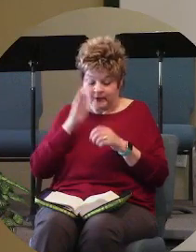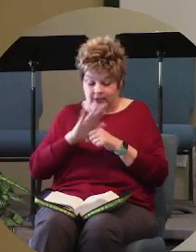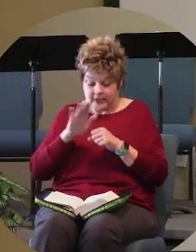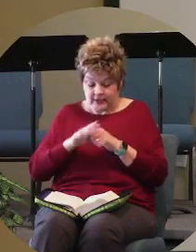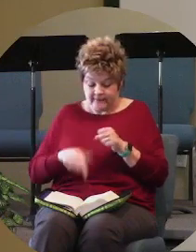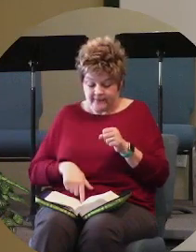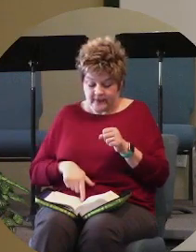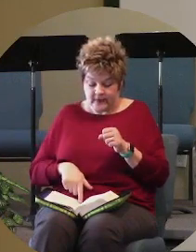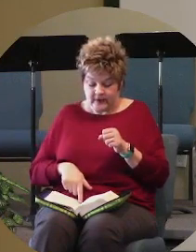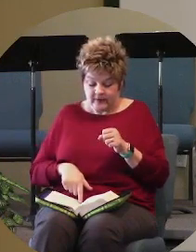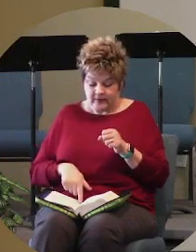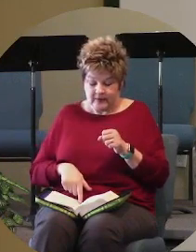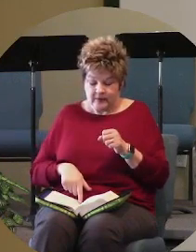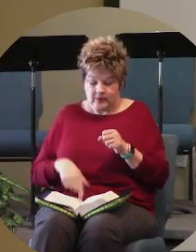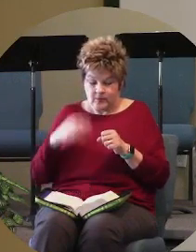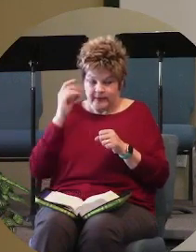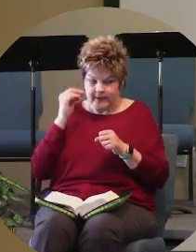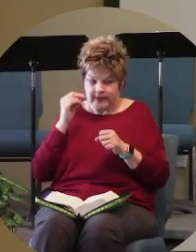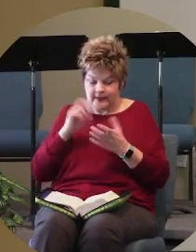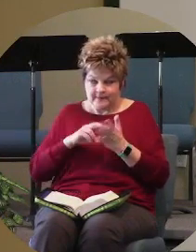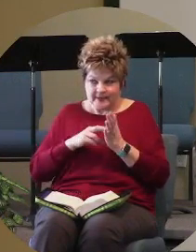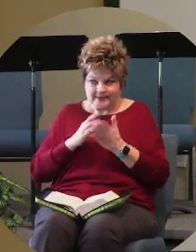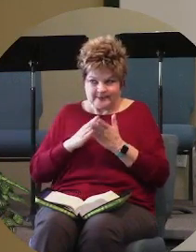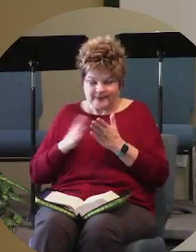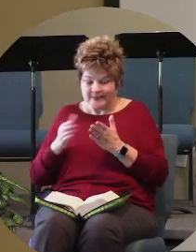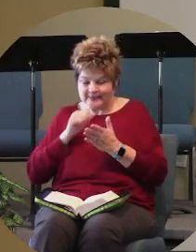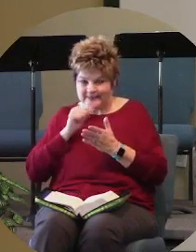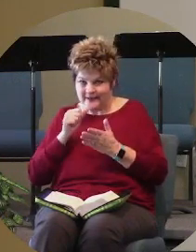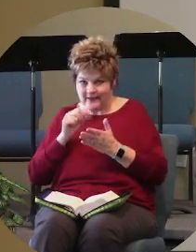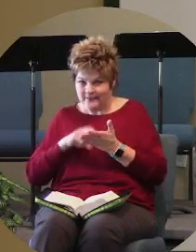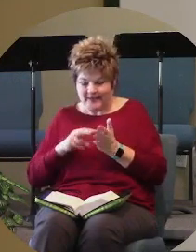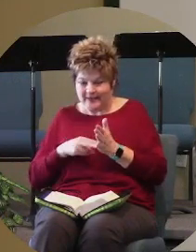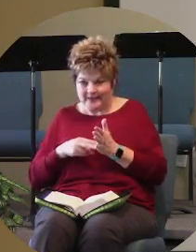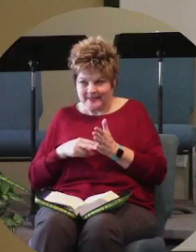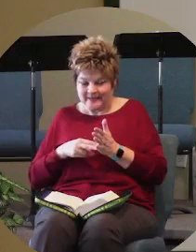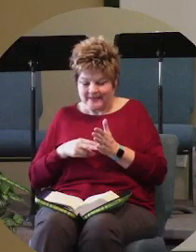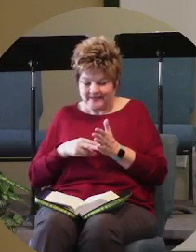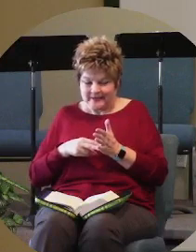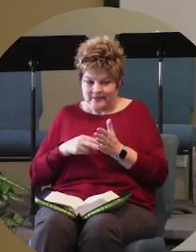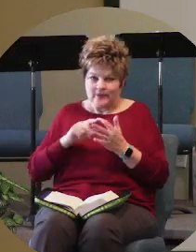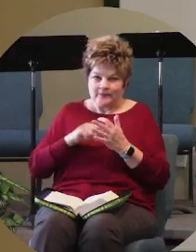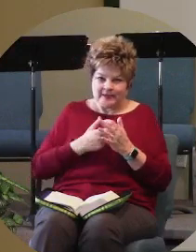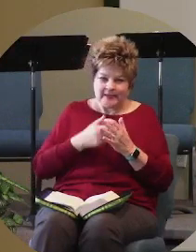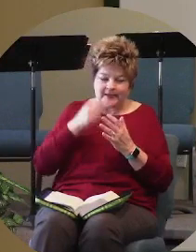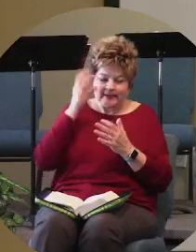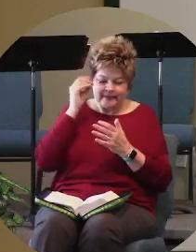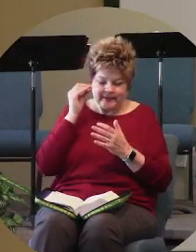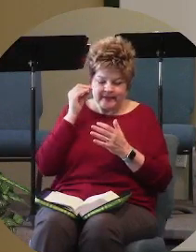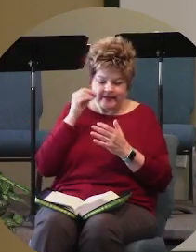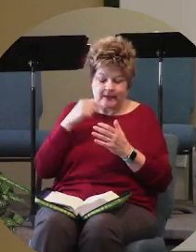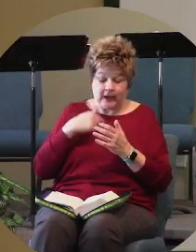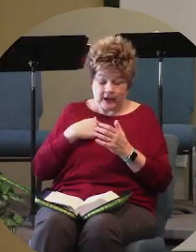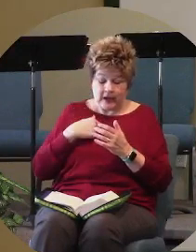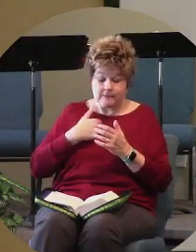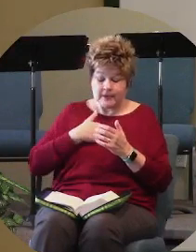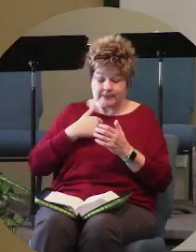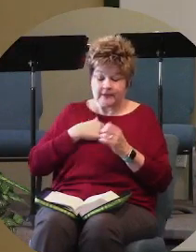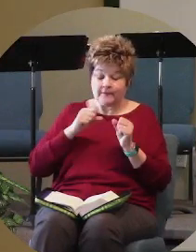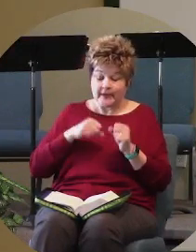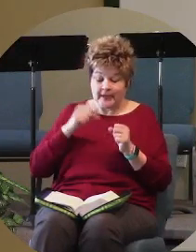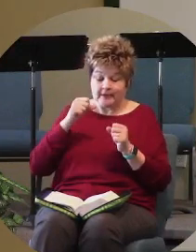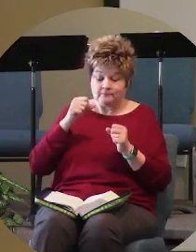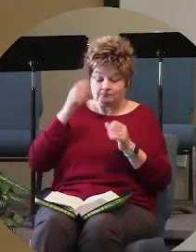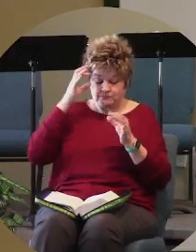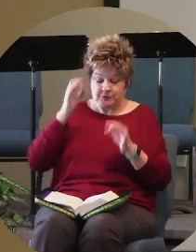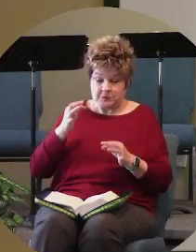what it doesn't mean. We begin to think that I can determine what the